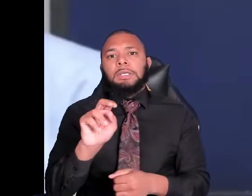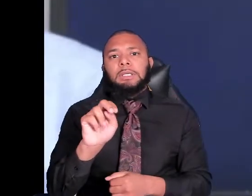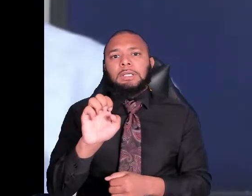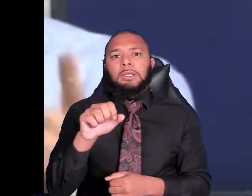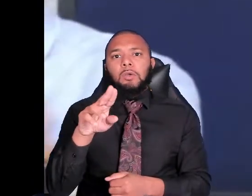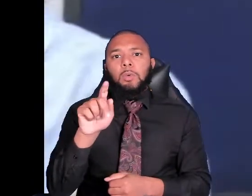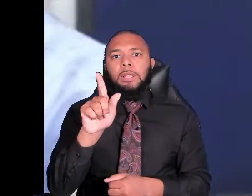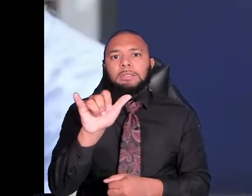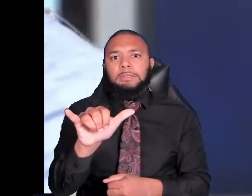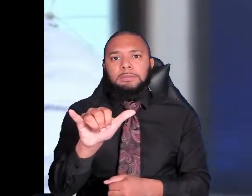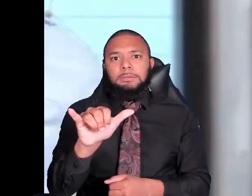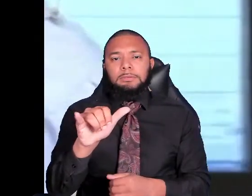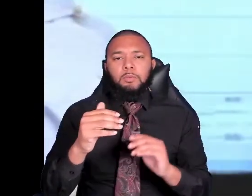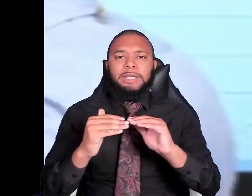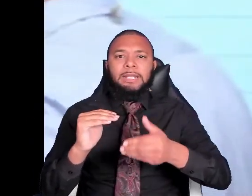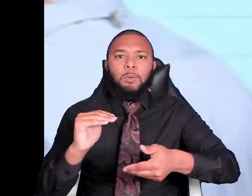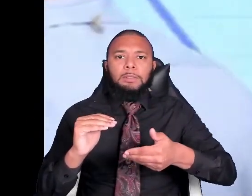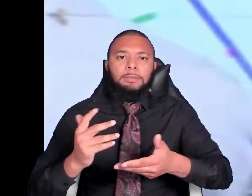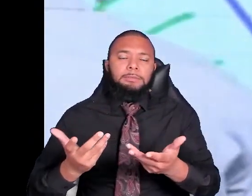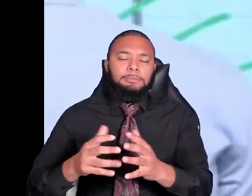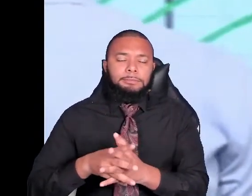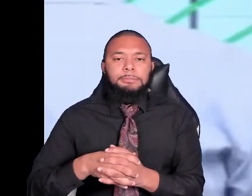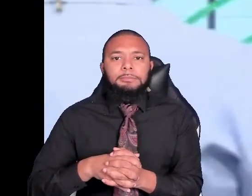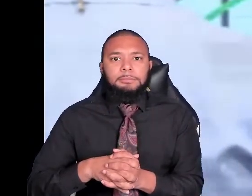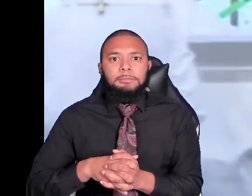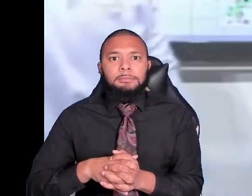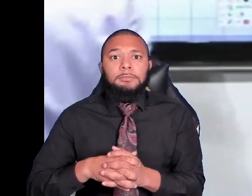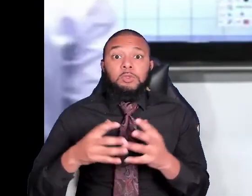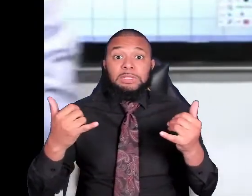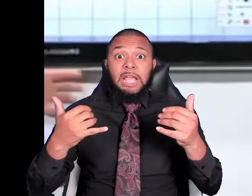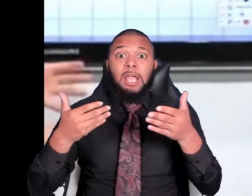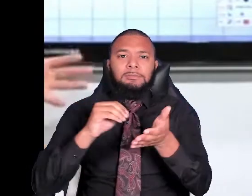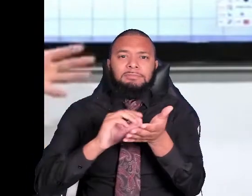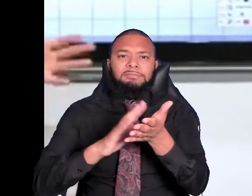graph. So let's graph it.